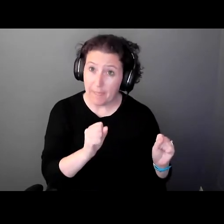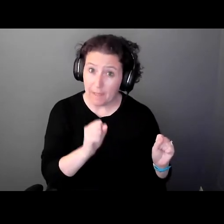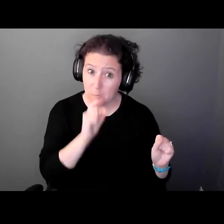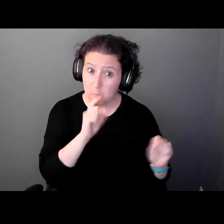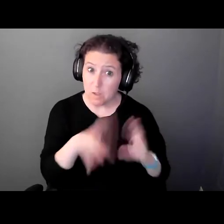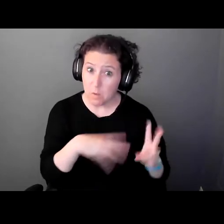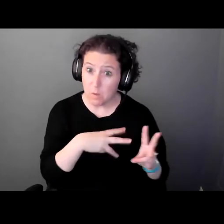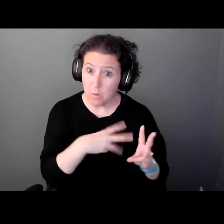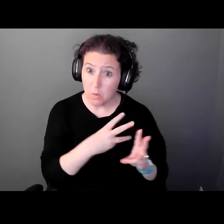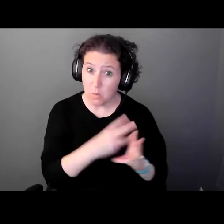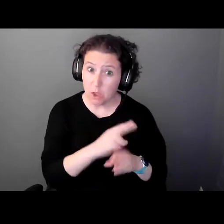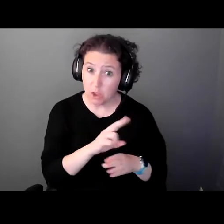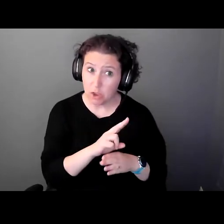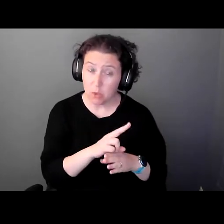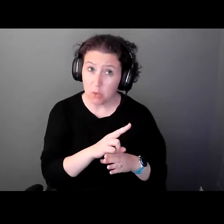literally